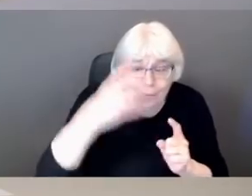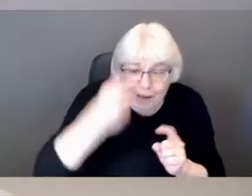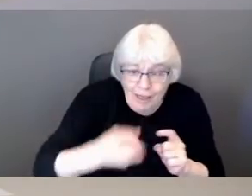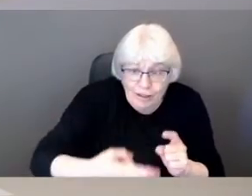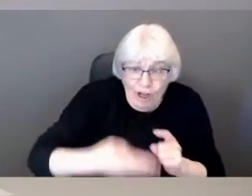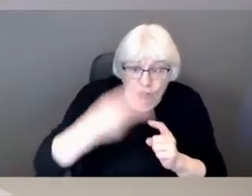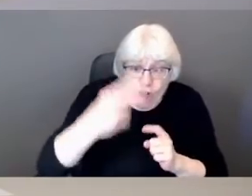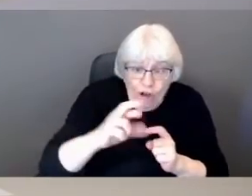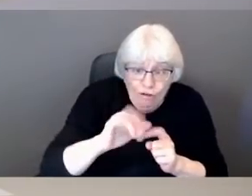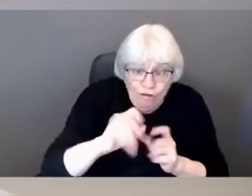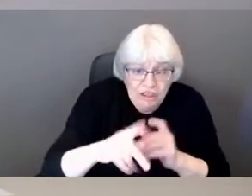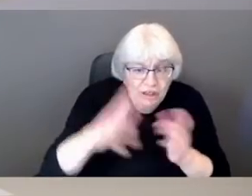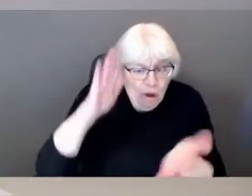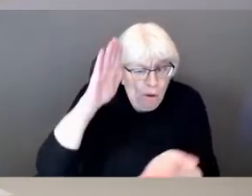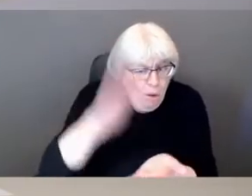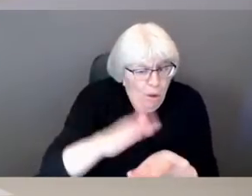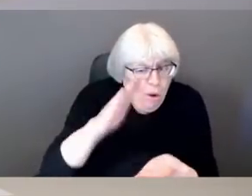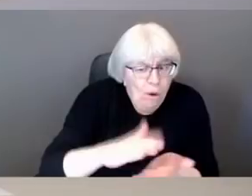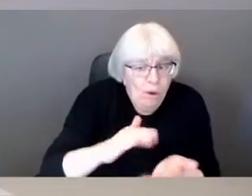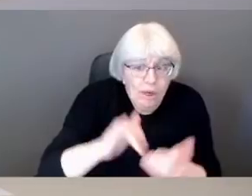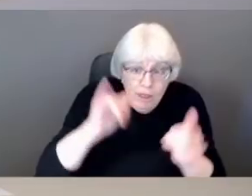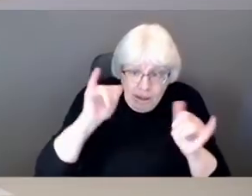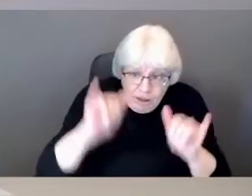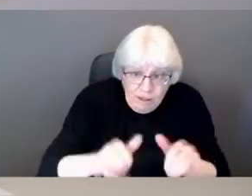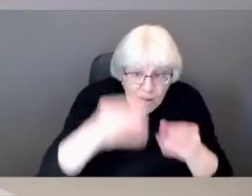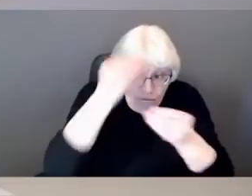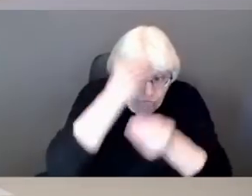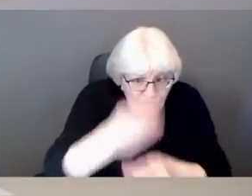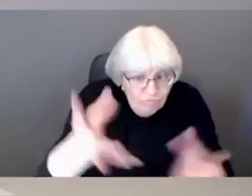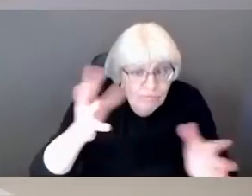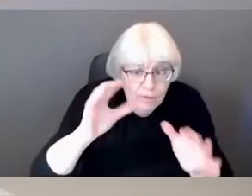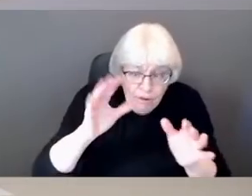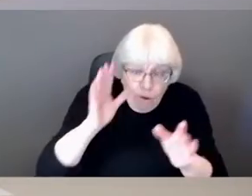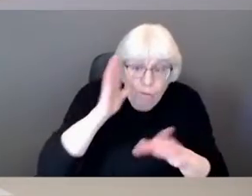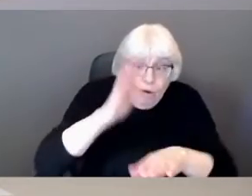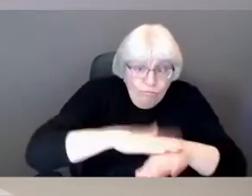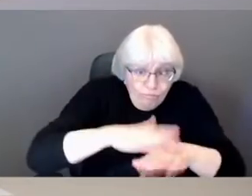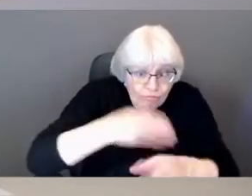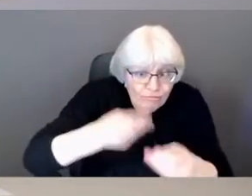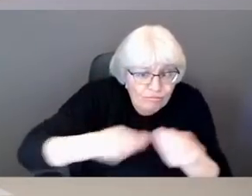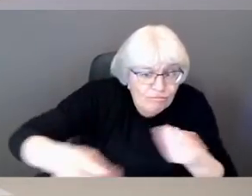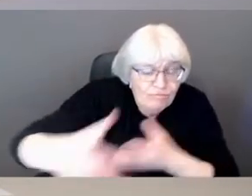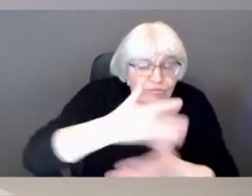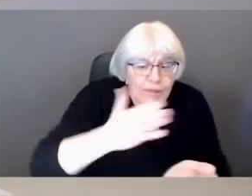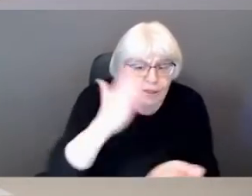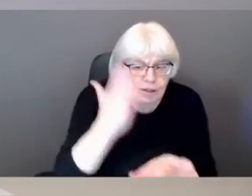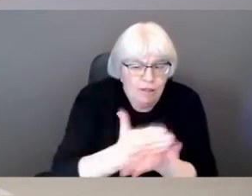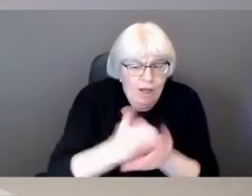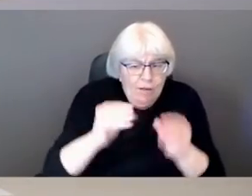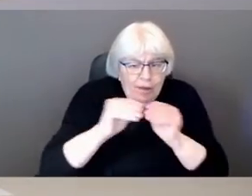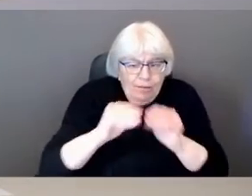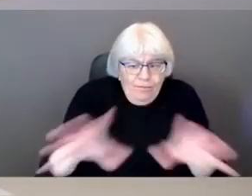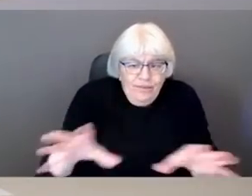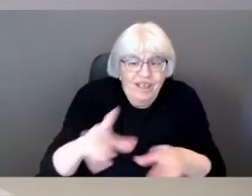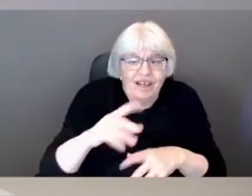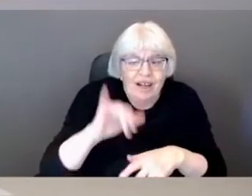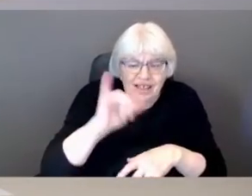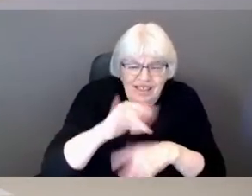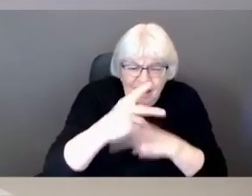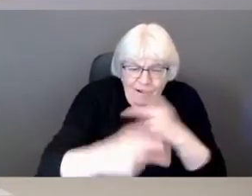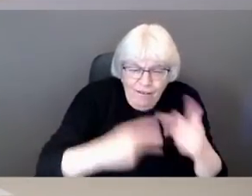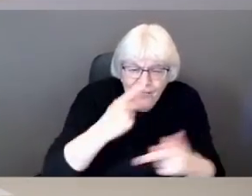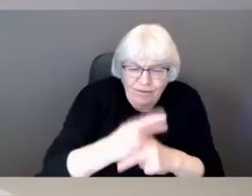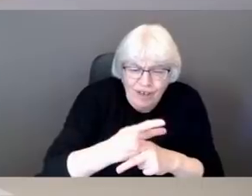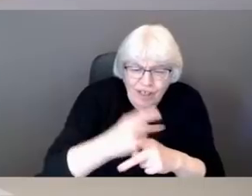any view of stopping releasing the flight notifications? Louise, we actually have talked about